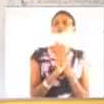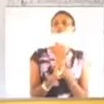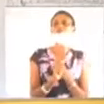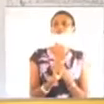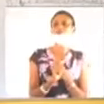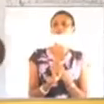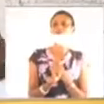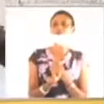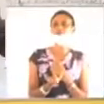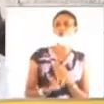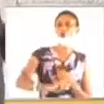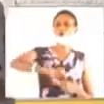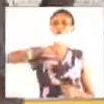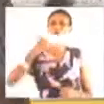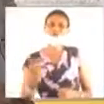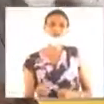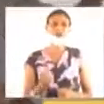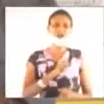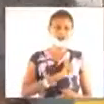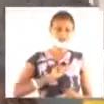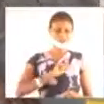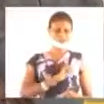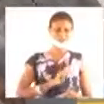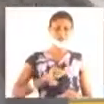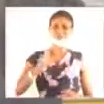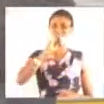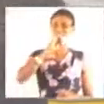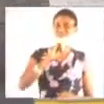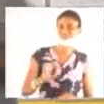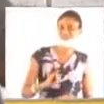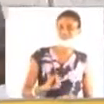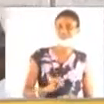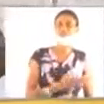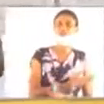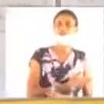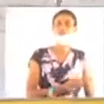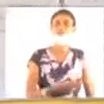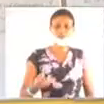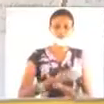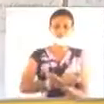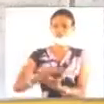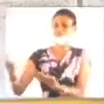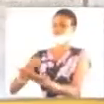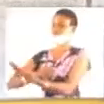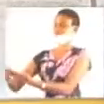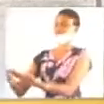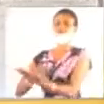putting his life in danger and also putting the life of others in danger. So